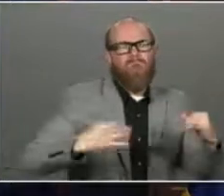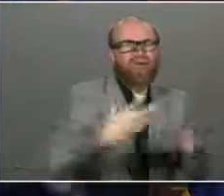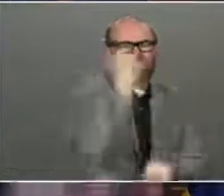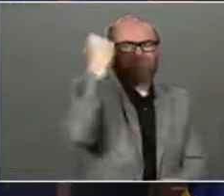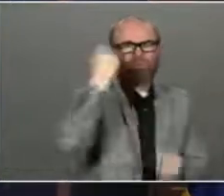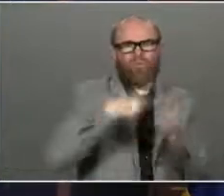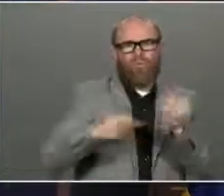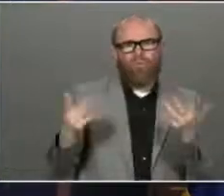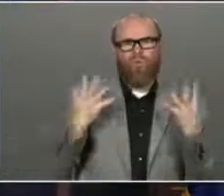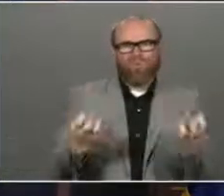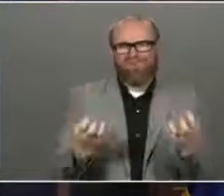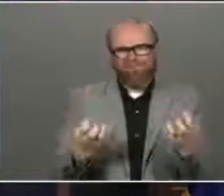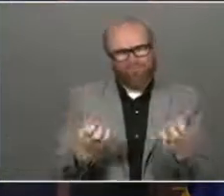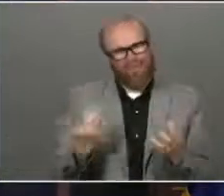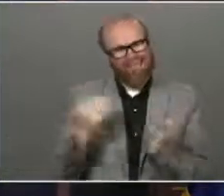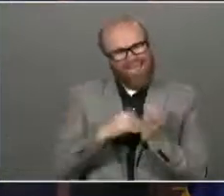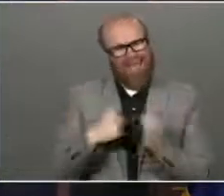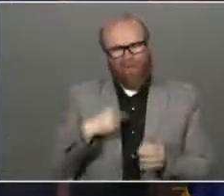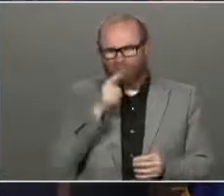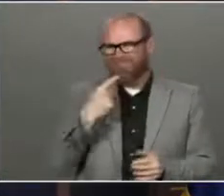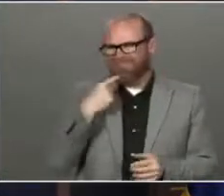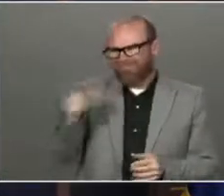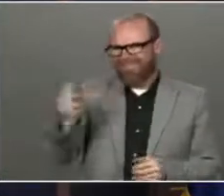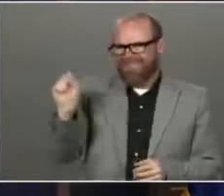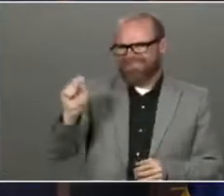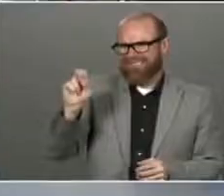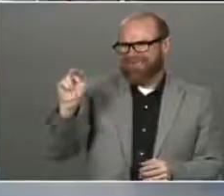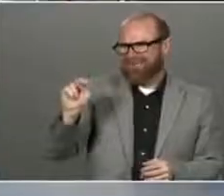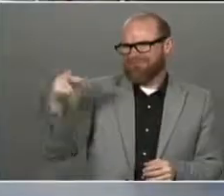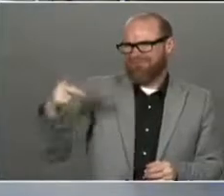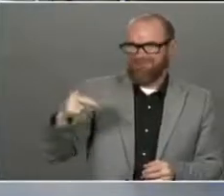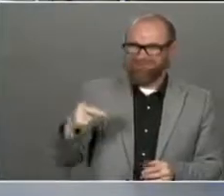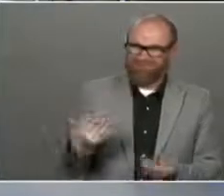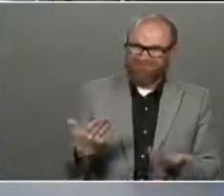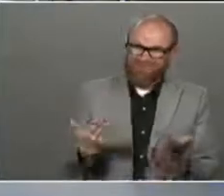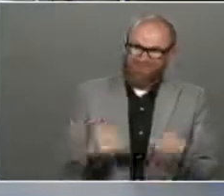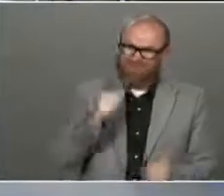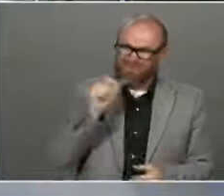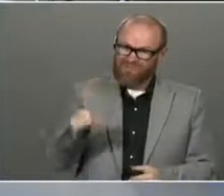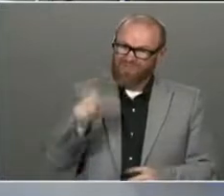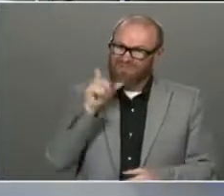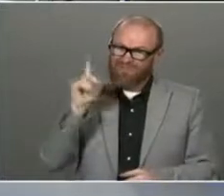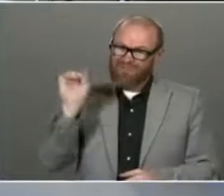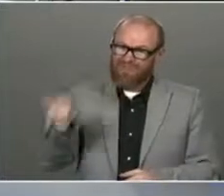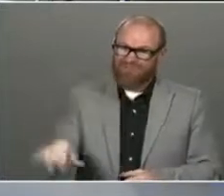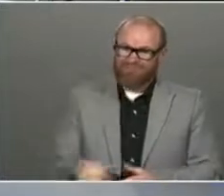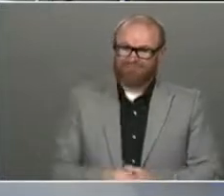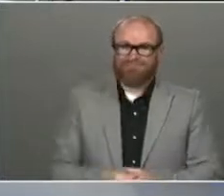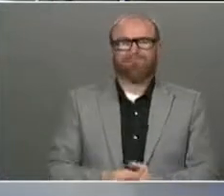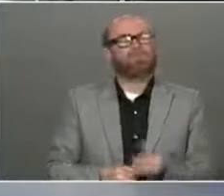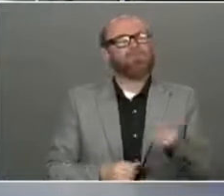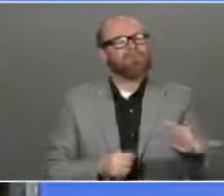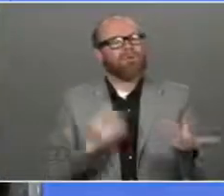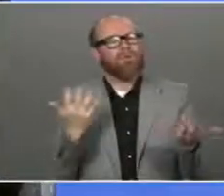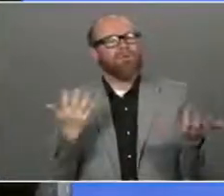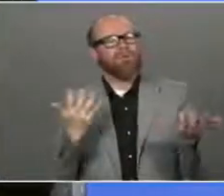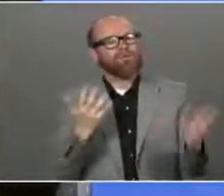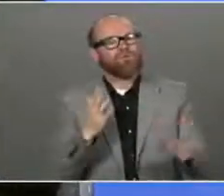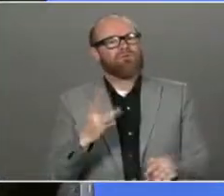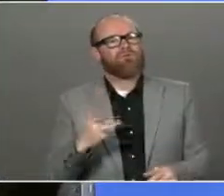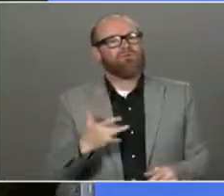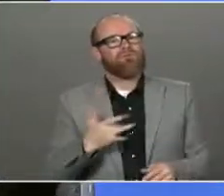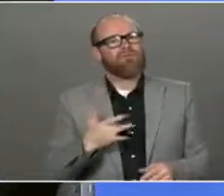S&P and every other rating agency out there not to go down that path. Governor, on Ukraine, your thoughts on President Biden's move to streamline refugees by